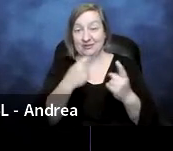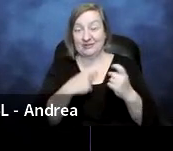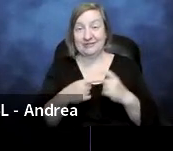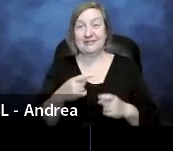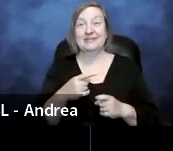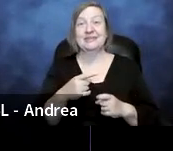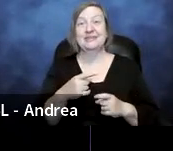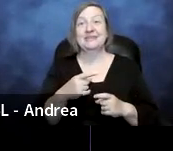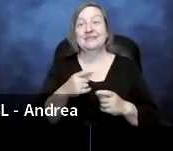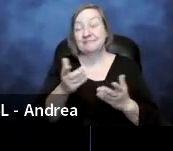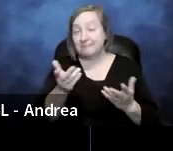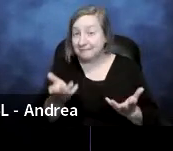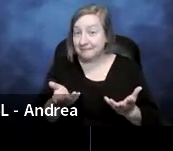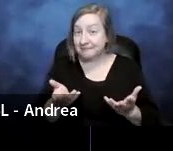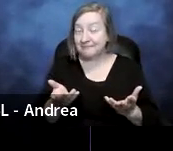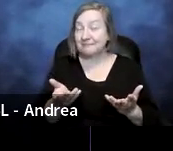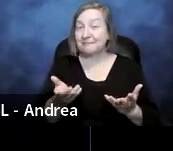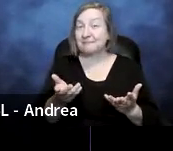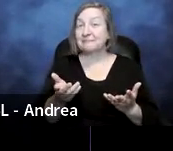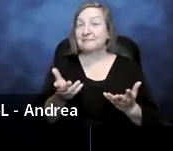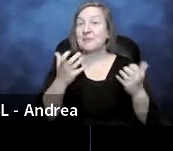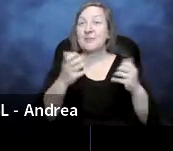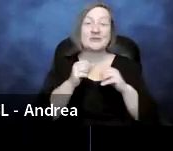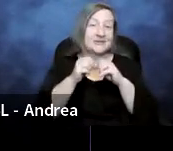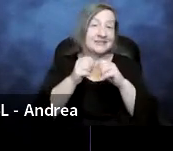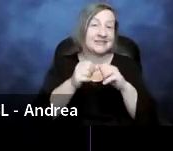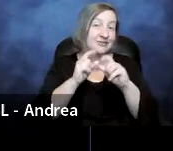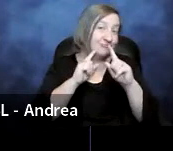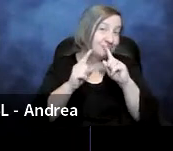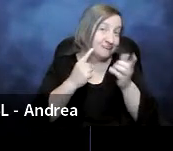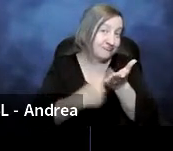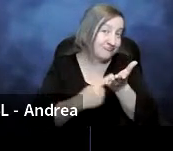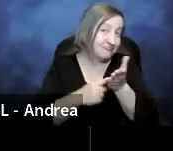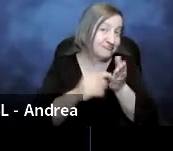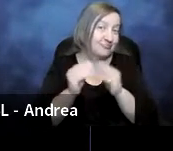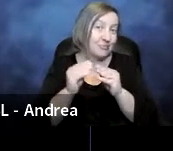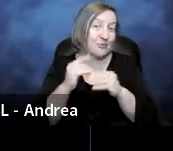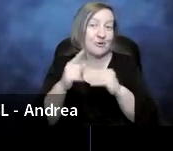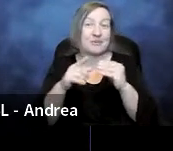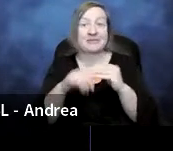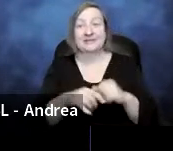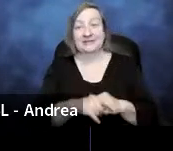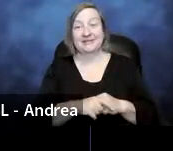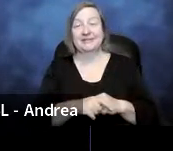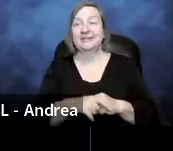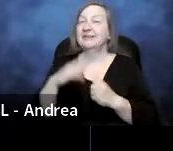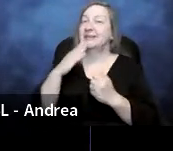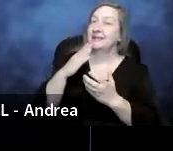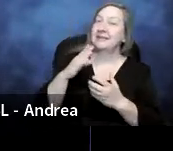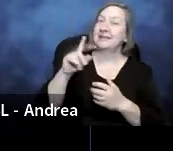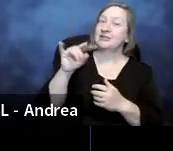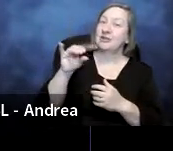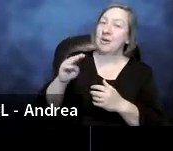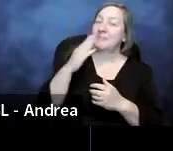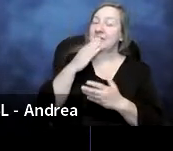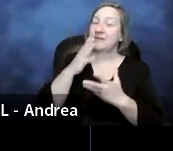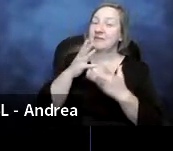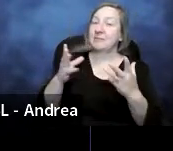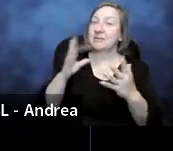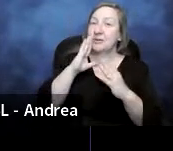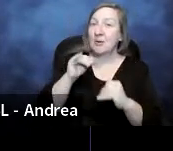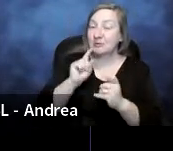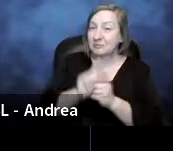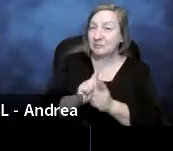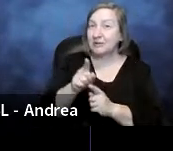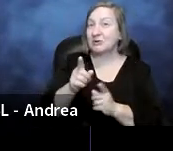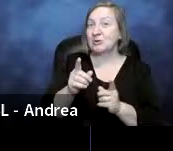questions, and would like to continue conversations around this. Thank you very much, and we hope